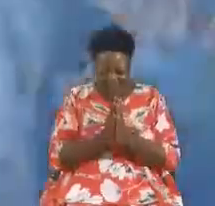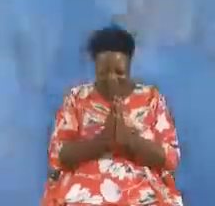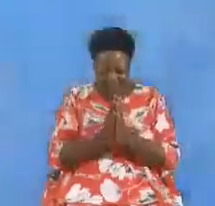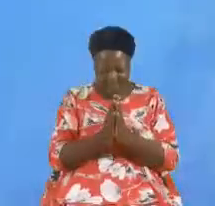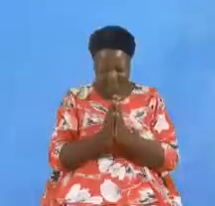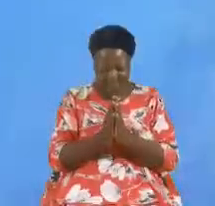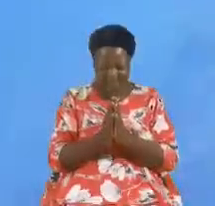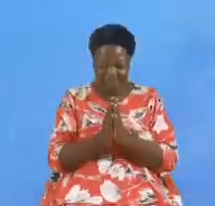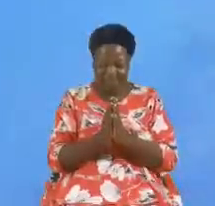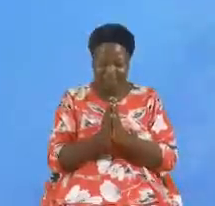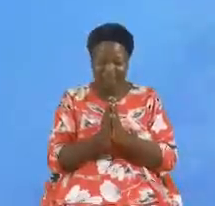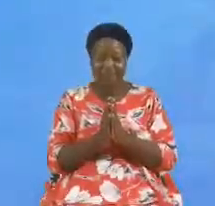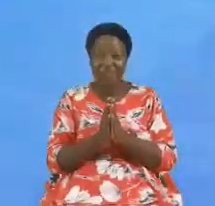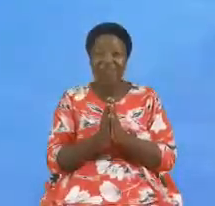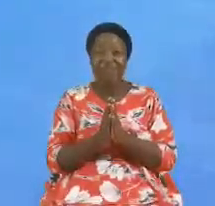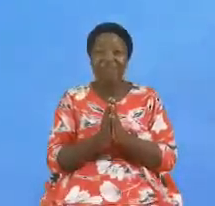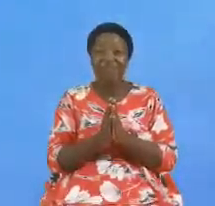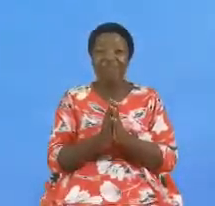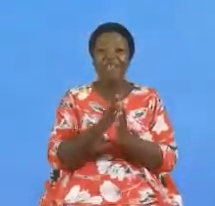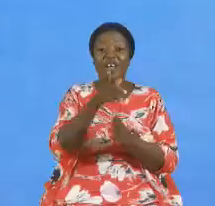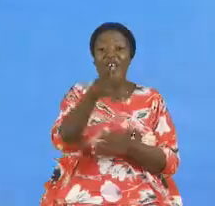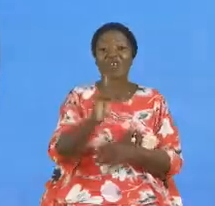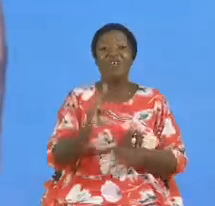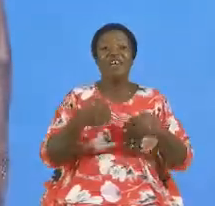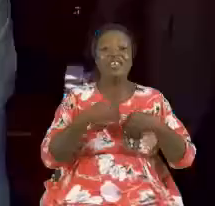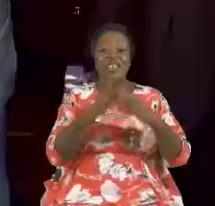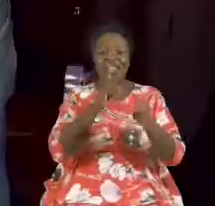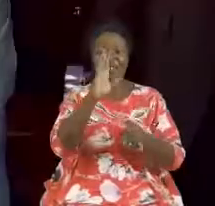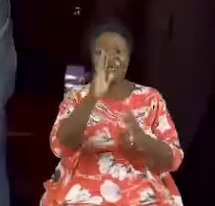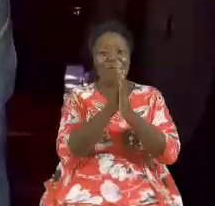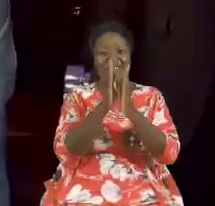Jesus' name we pray.